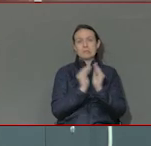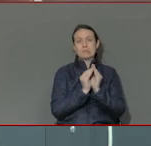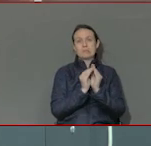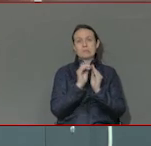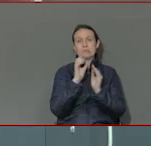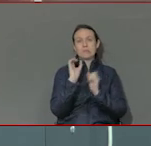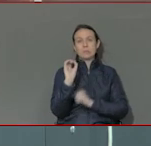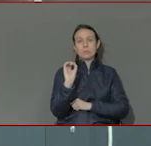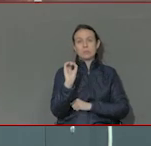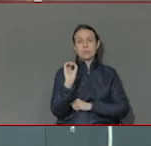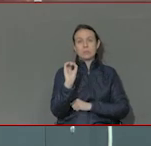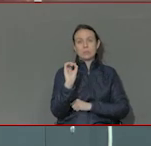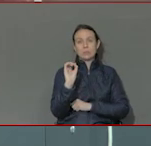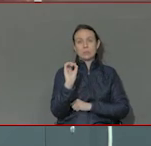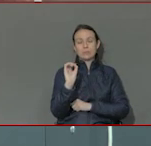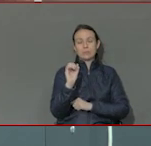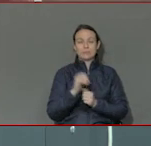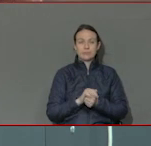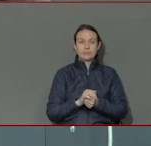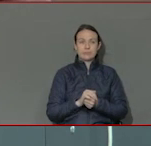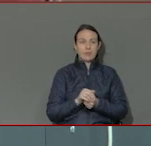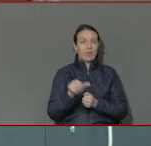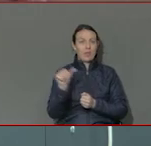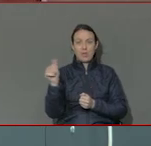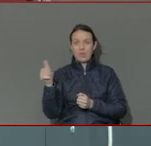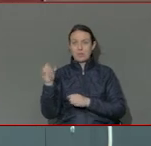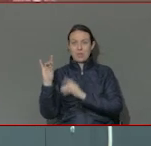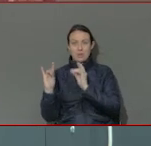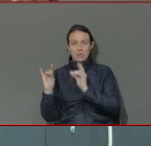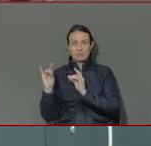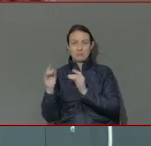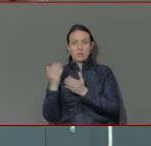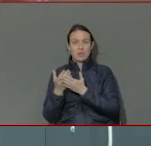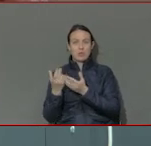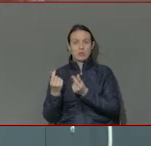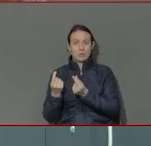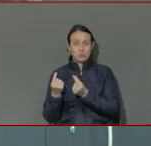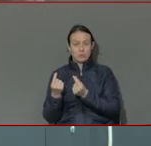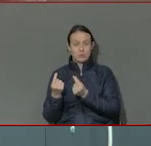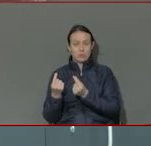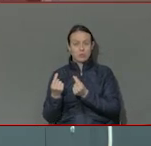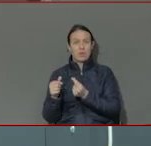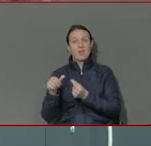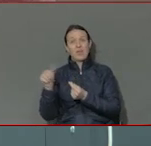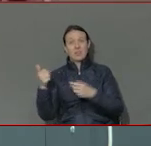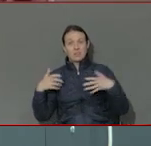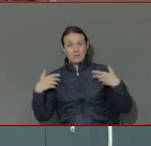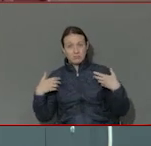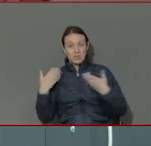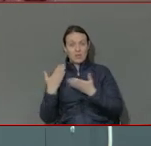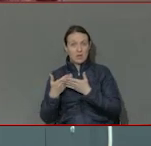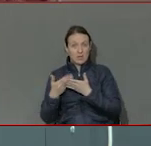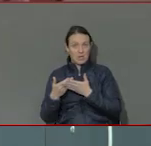incorrect. Other organisms, they are able to do what? To coordinate. Other primates, they can